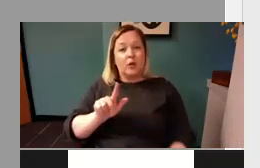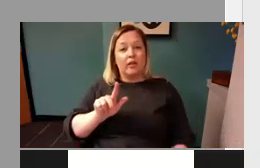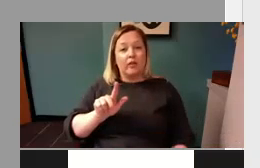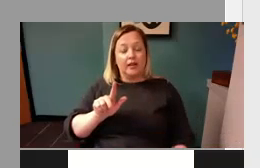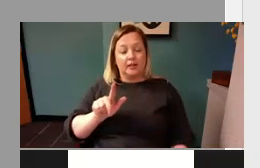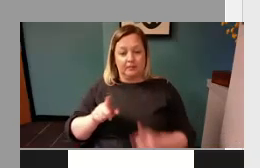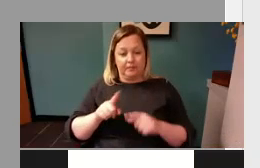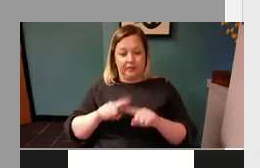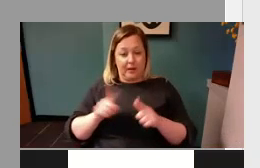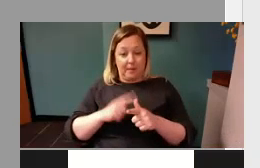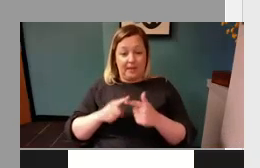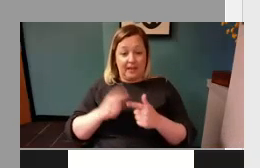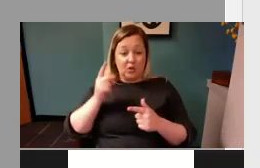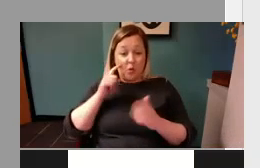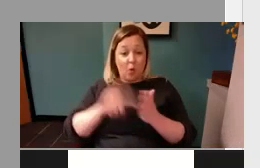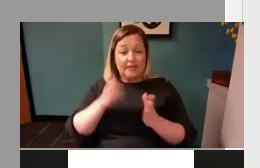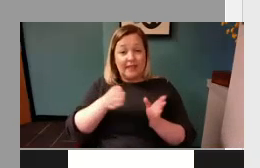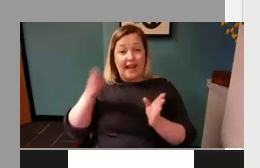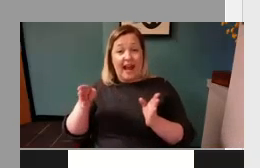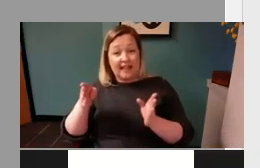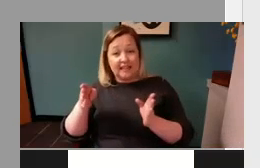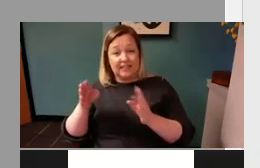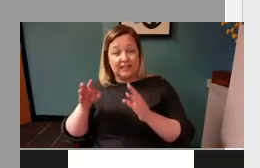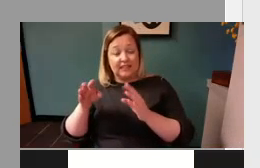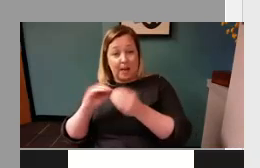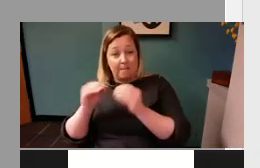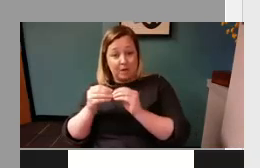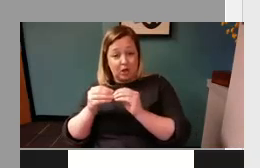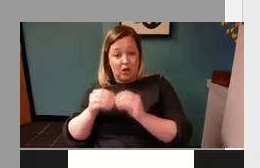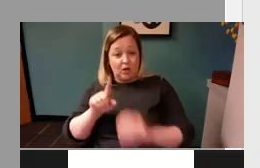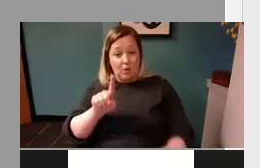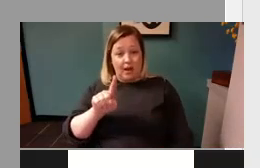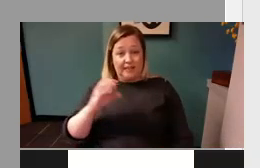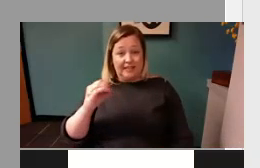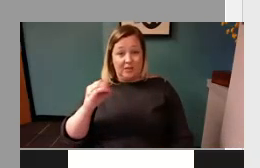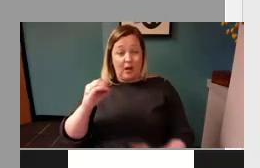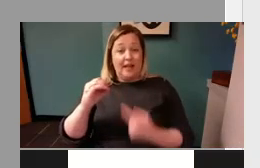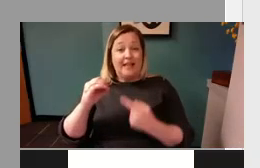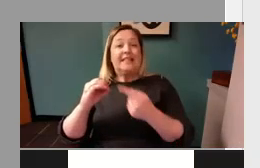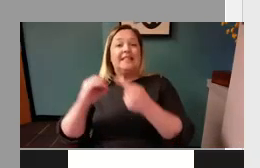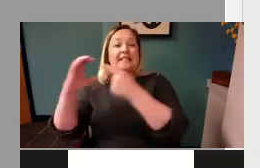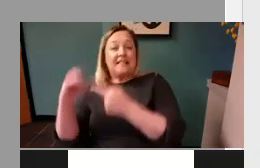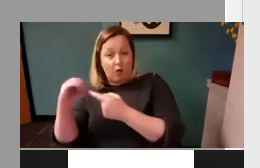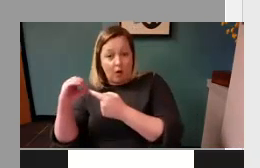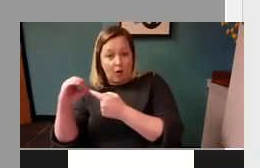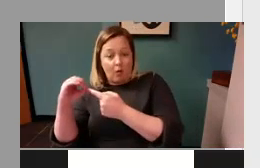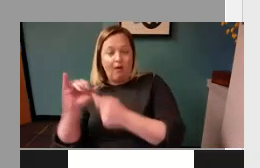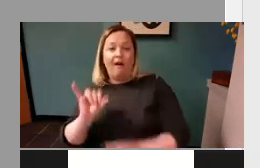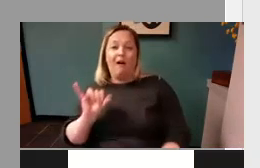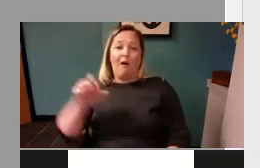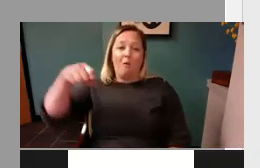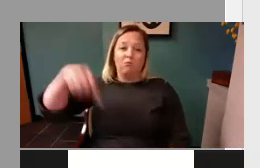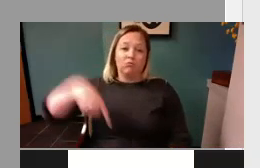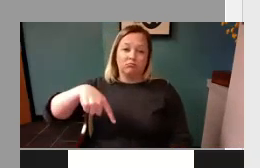B. So that is how Huffman encoding uses this tree structure to compress